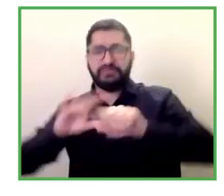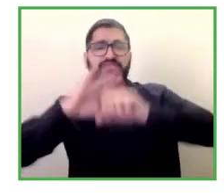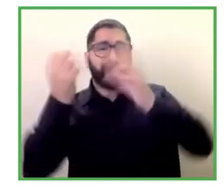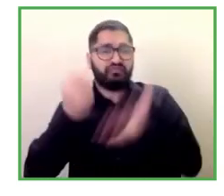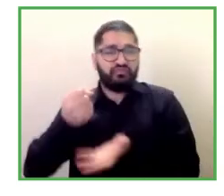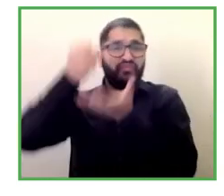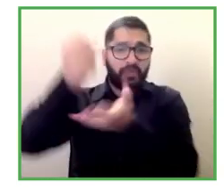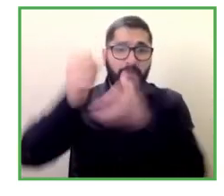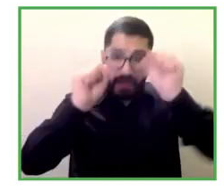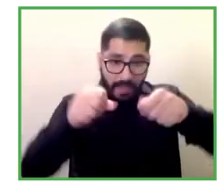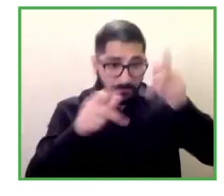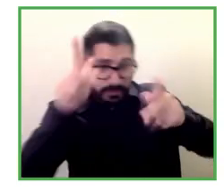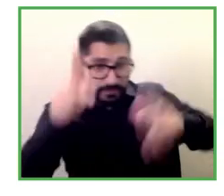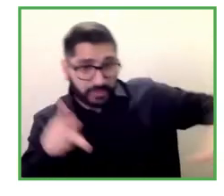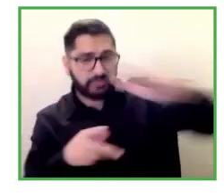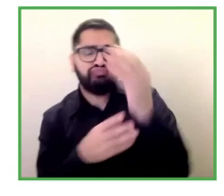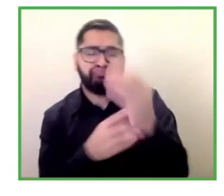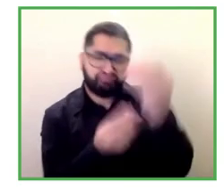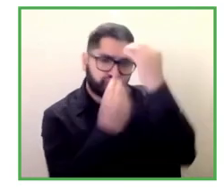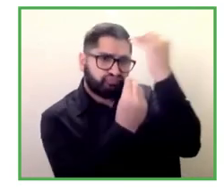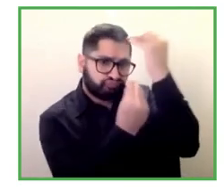supporting self-employment and entrepreneurship.